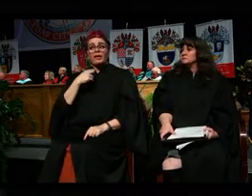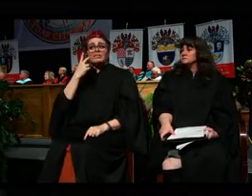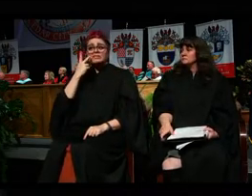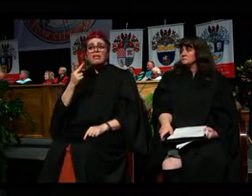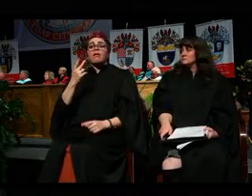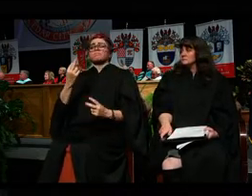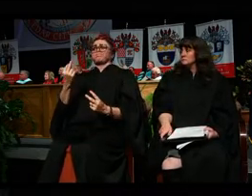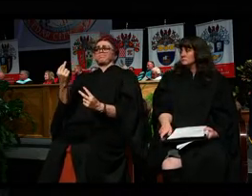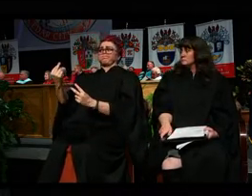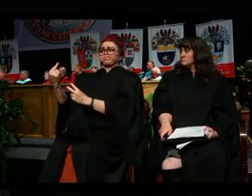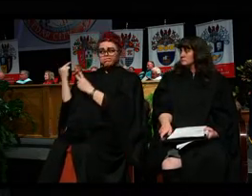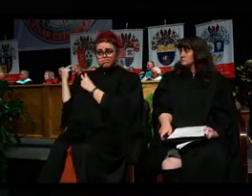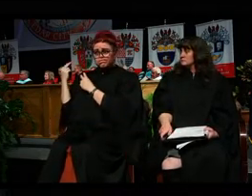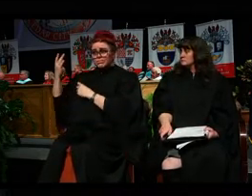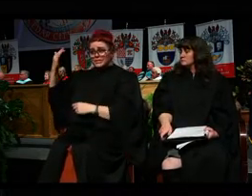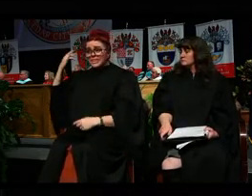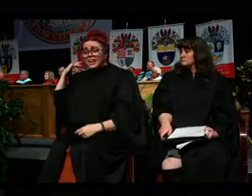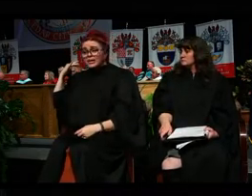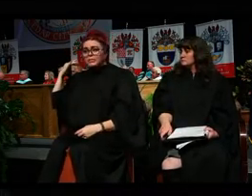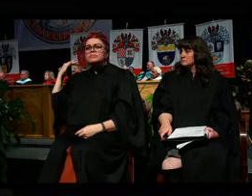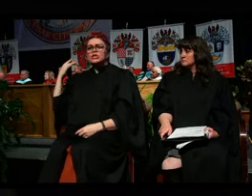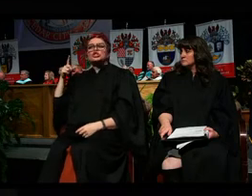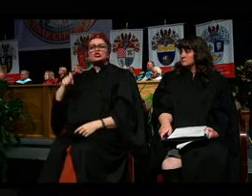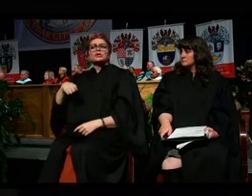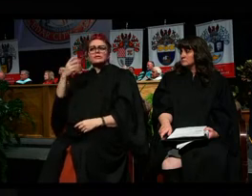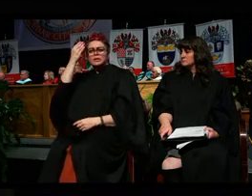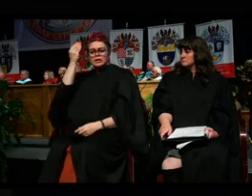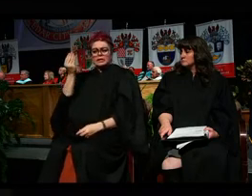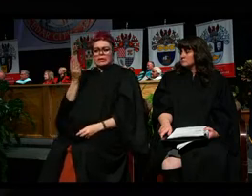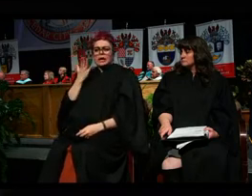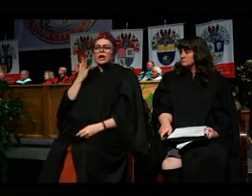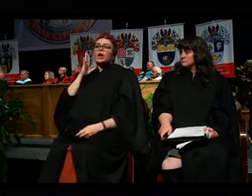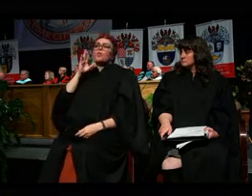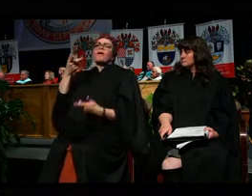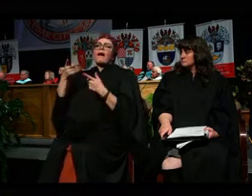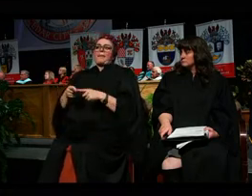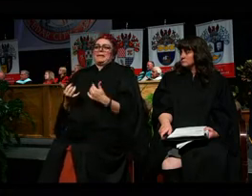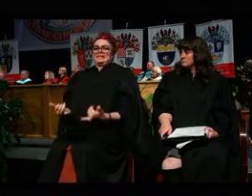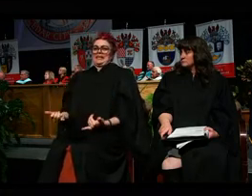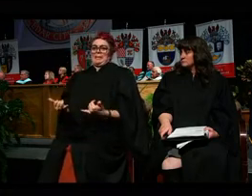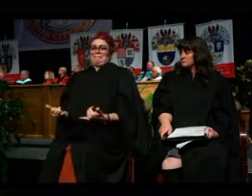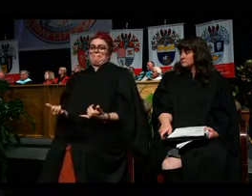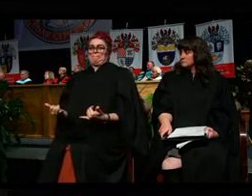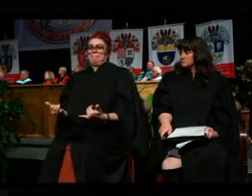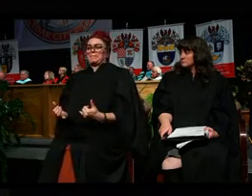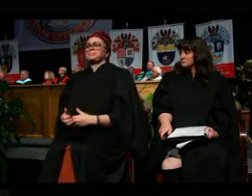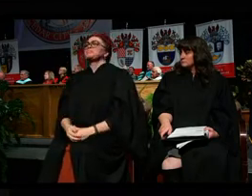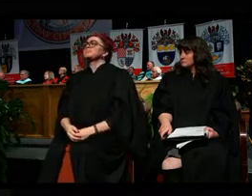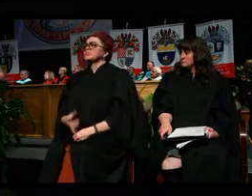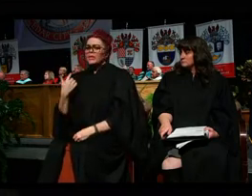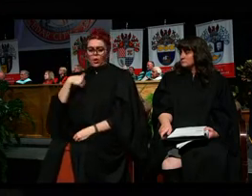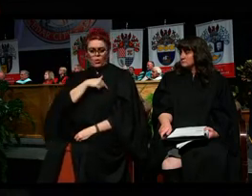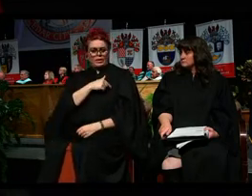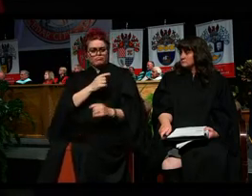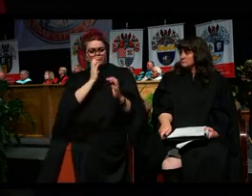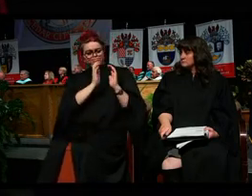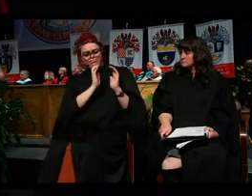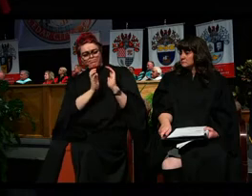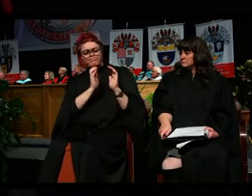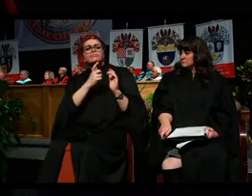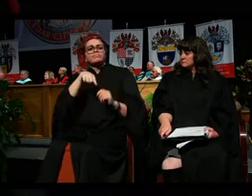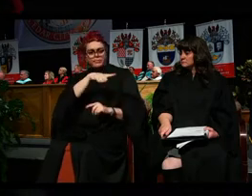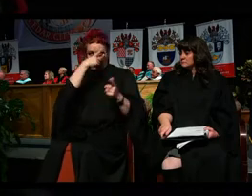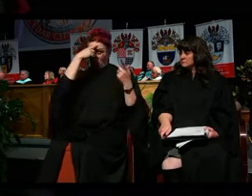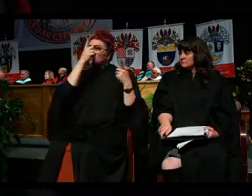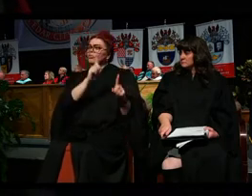then that would signal the possibility of today. And as we chatted, we all